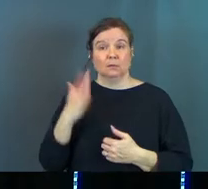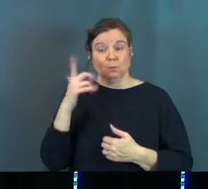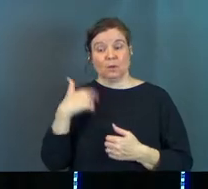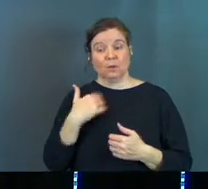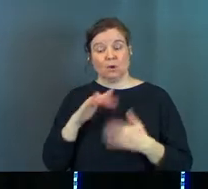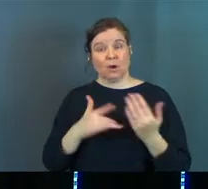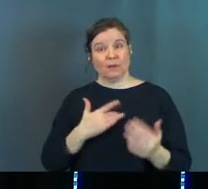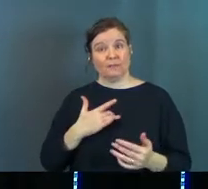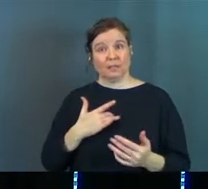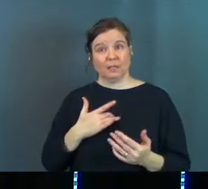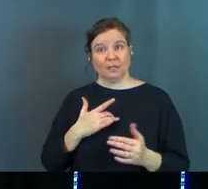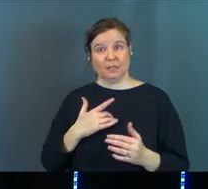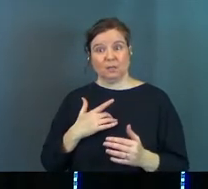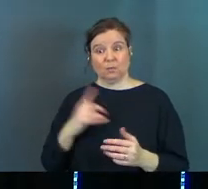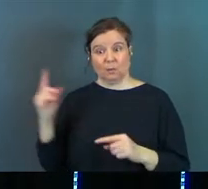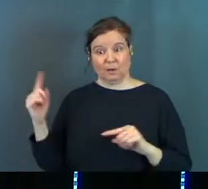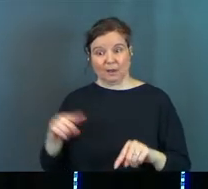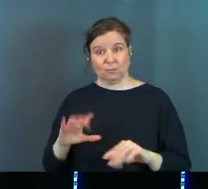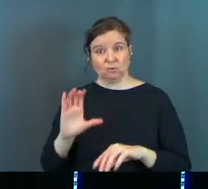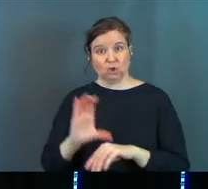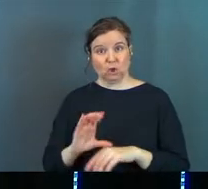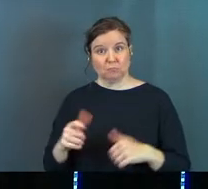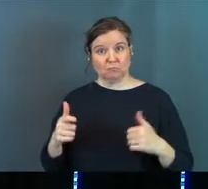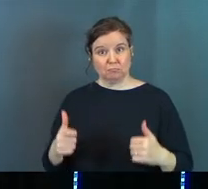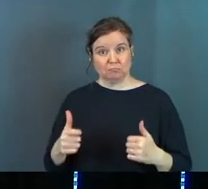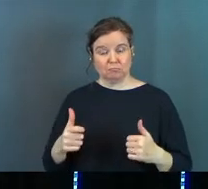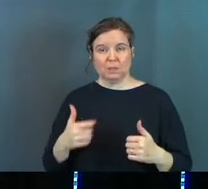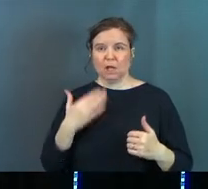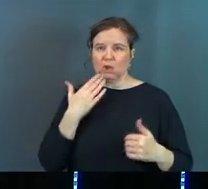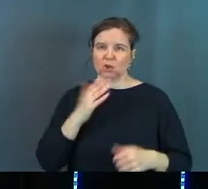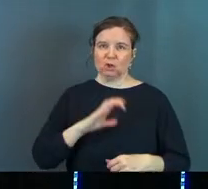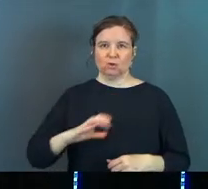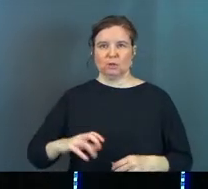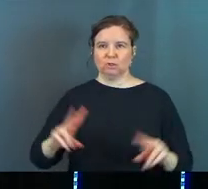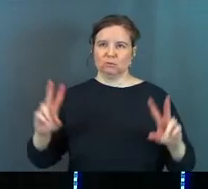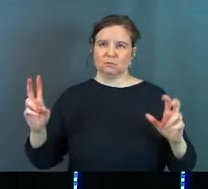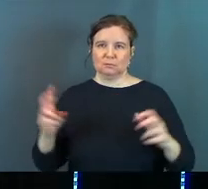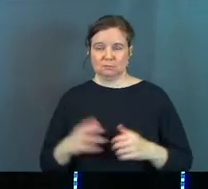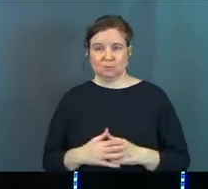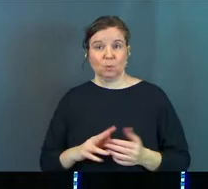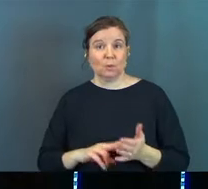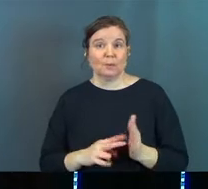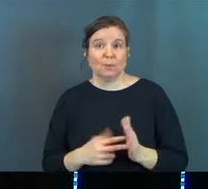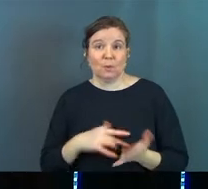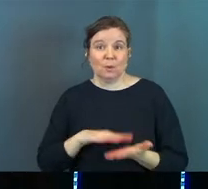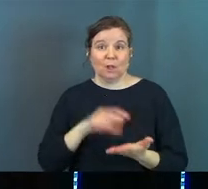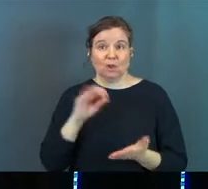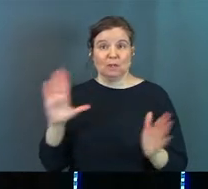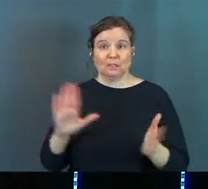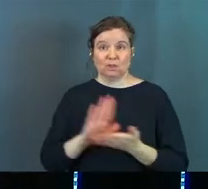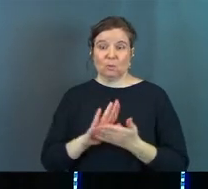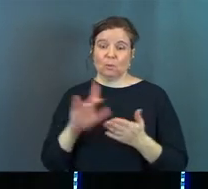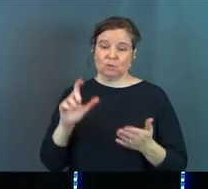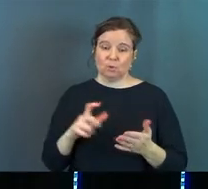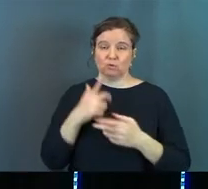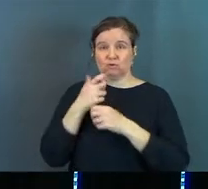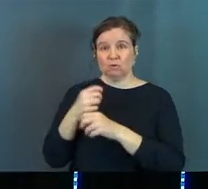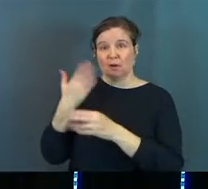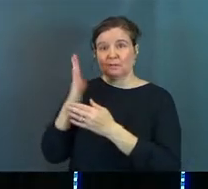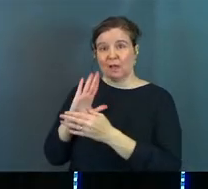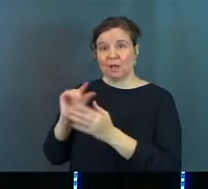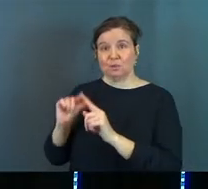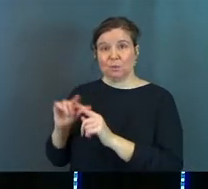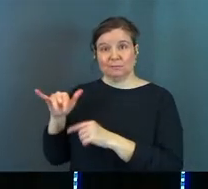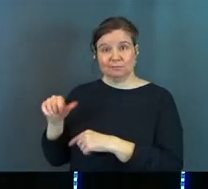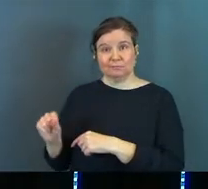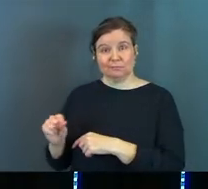Because we can all feel like we're coming to this church and we're all good Christians, which means we learned in Sunday school we're supposed to trust God's